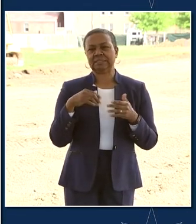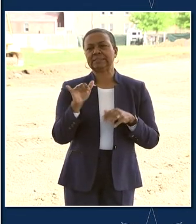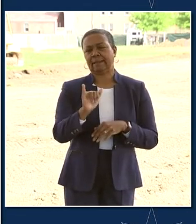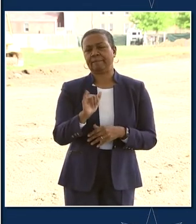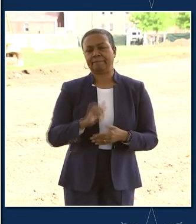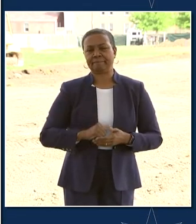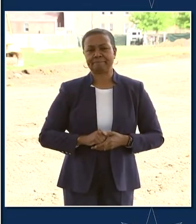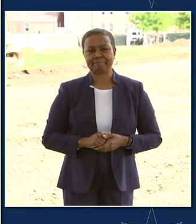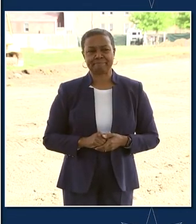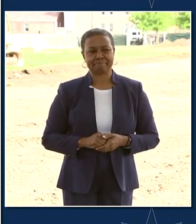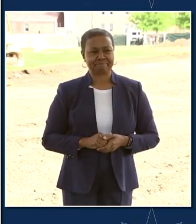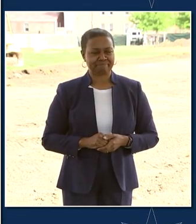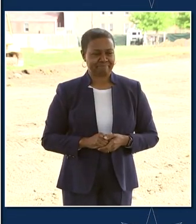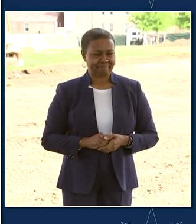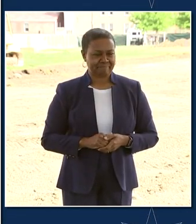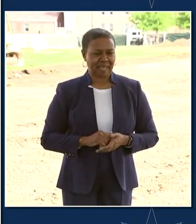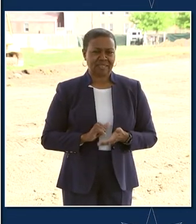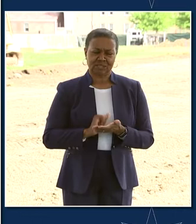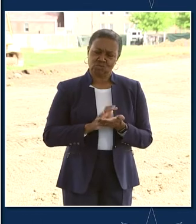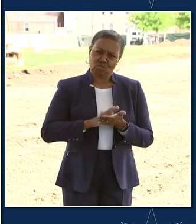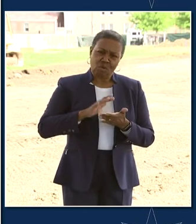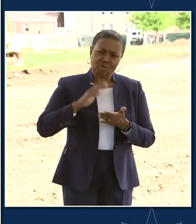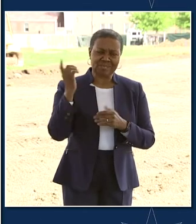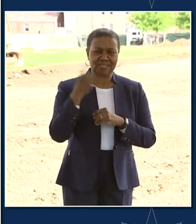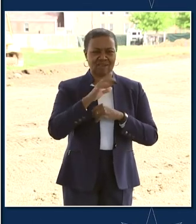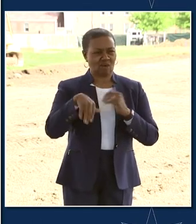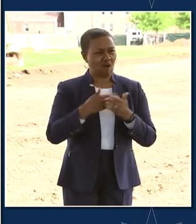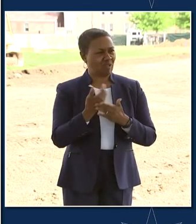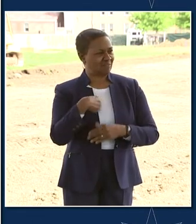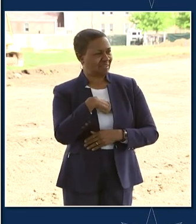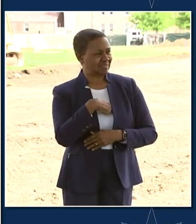less. This is a glorious day for all of us.